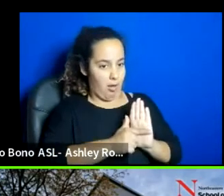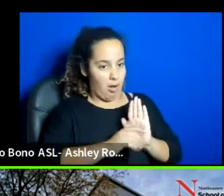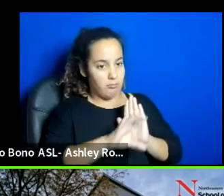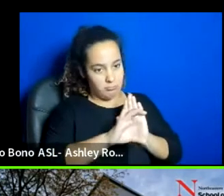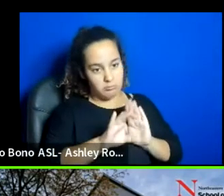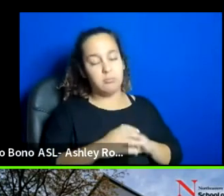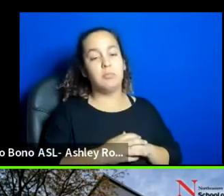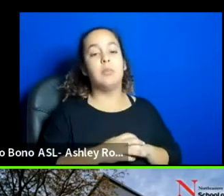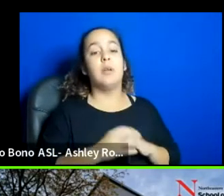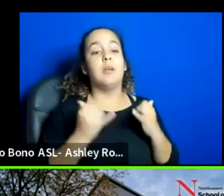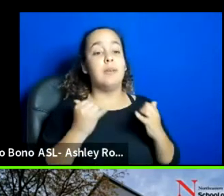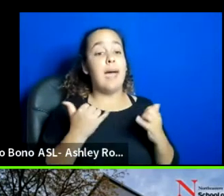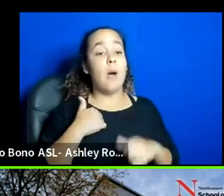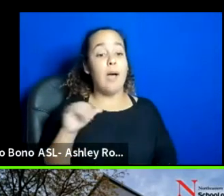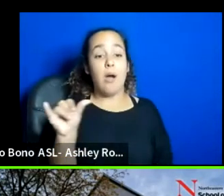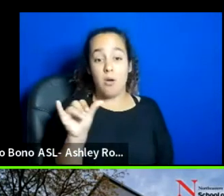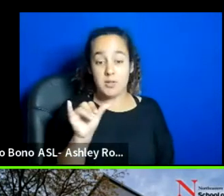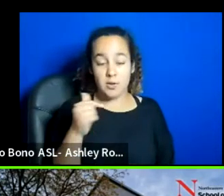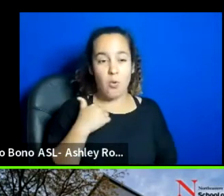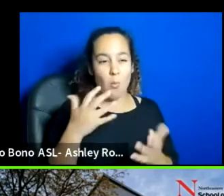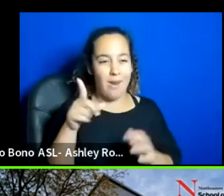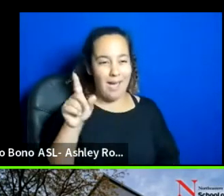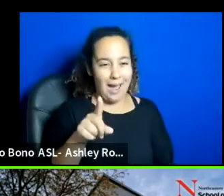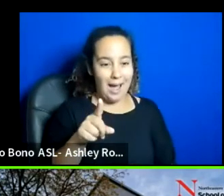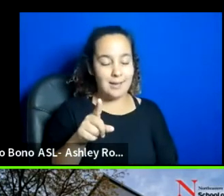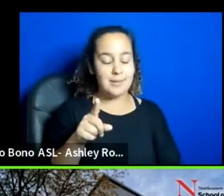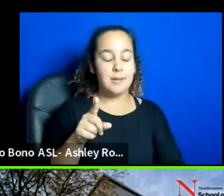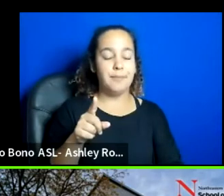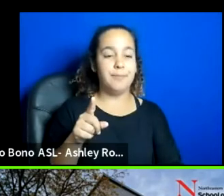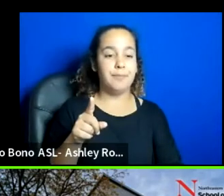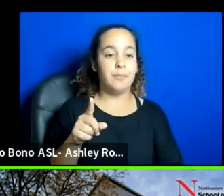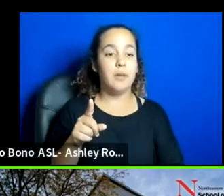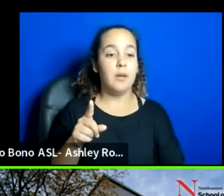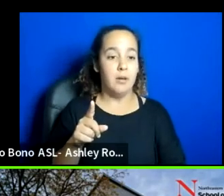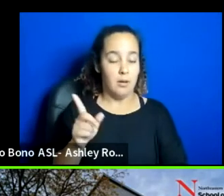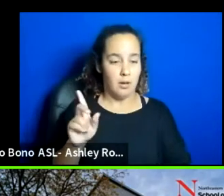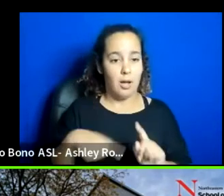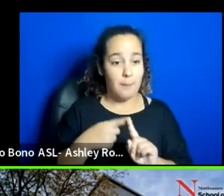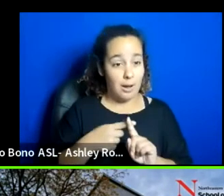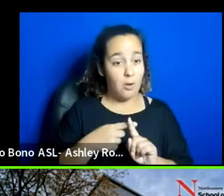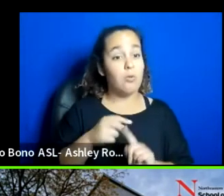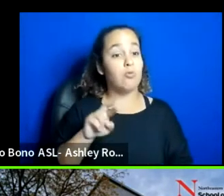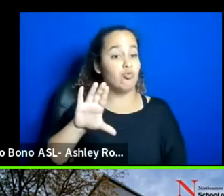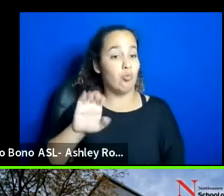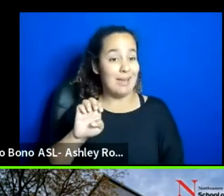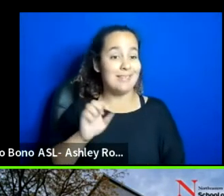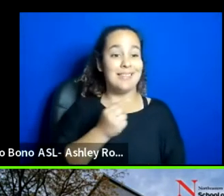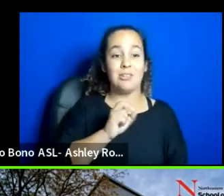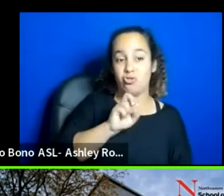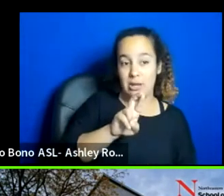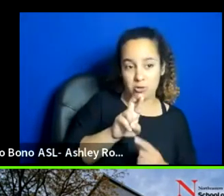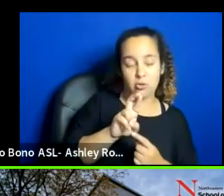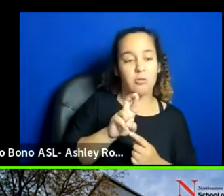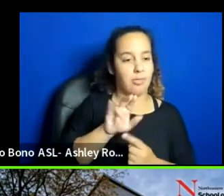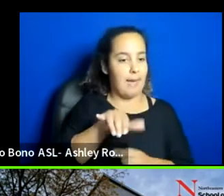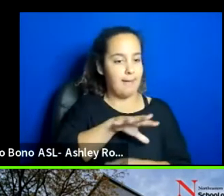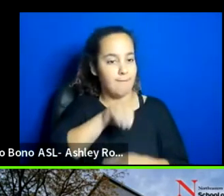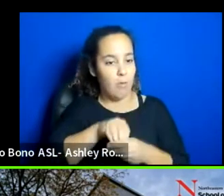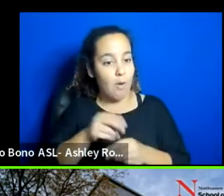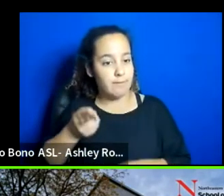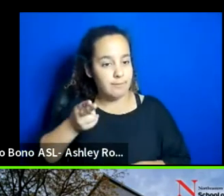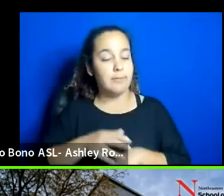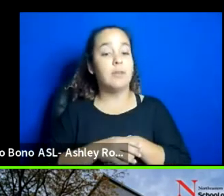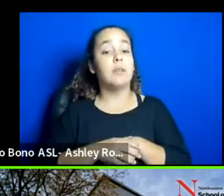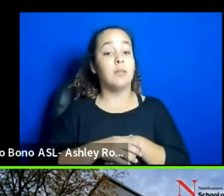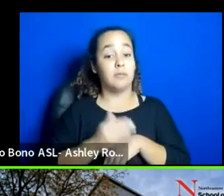also want to ask about the role of race and gender in this history. It was so striking to me that